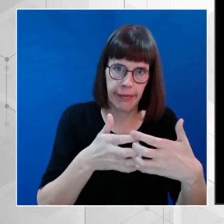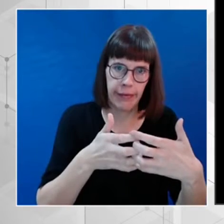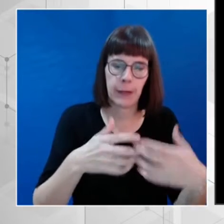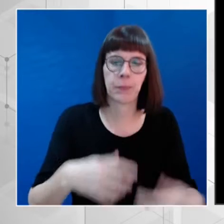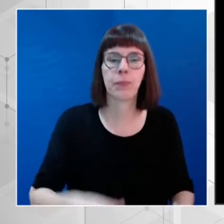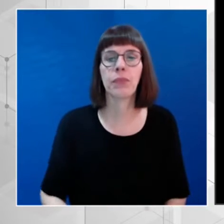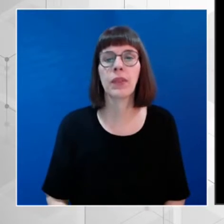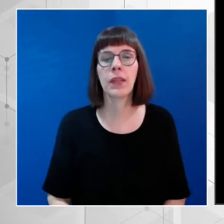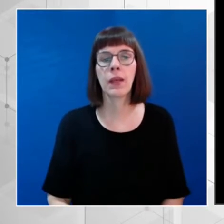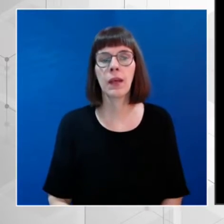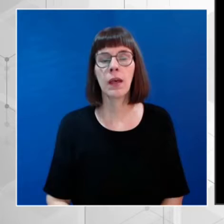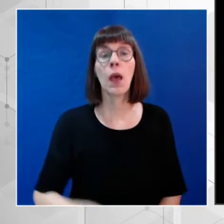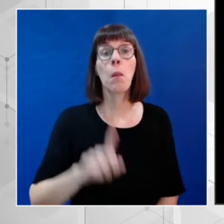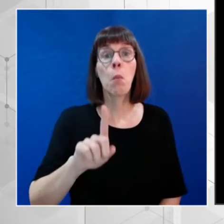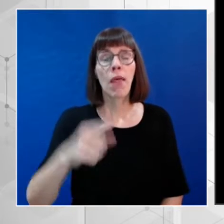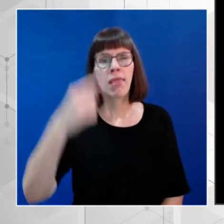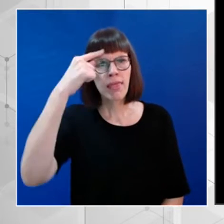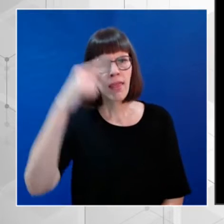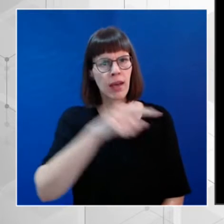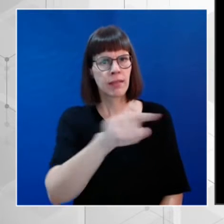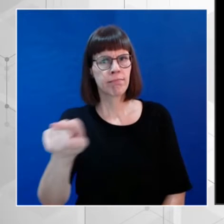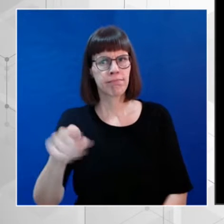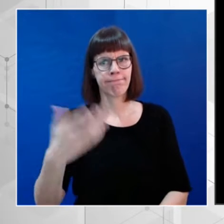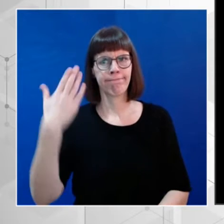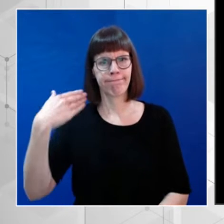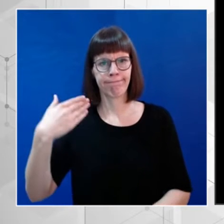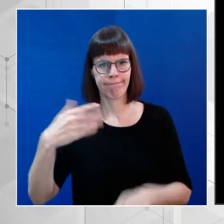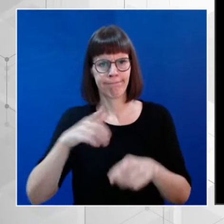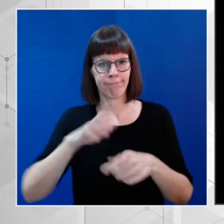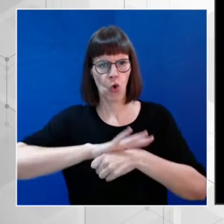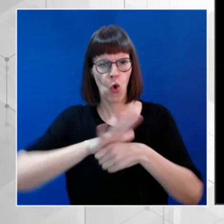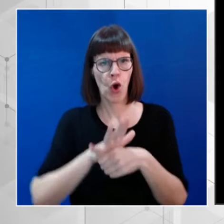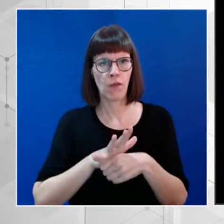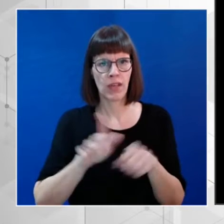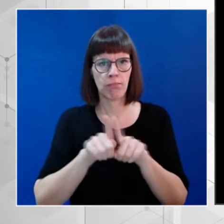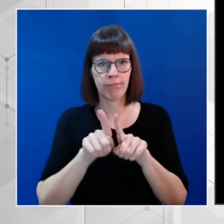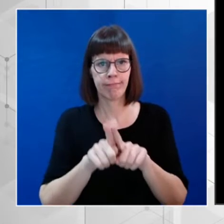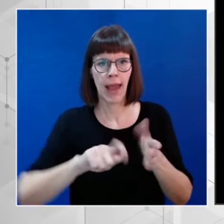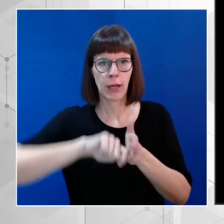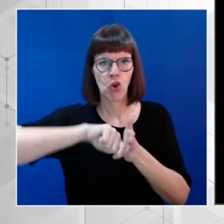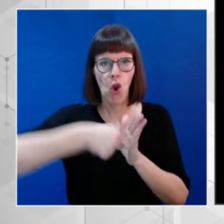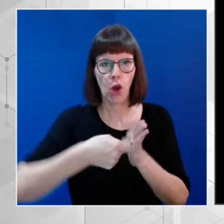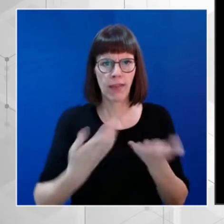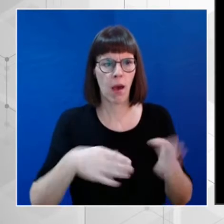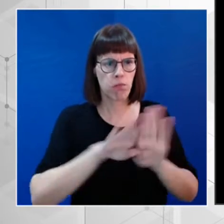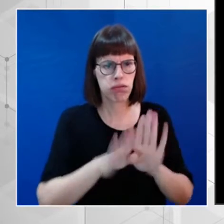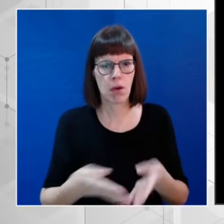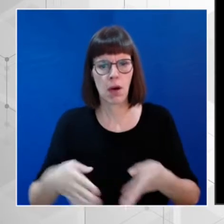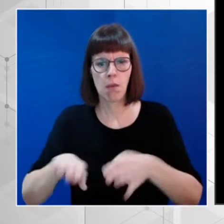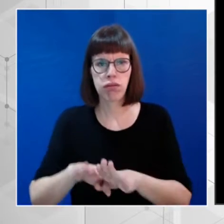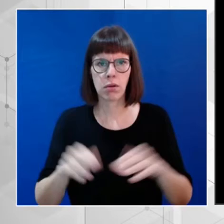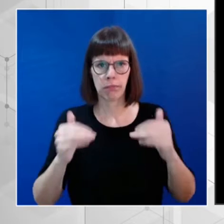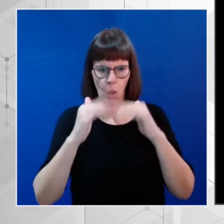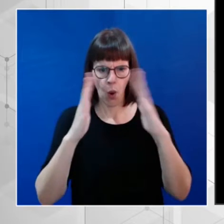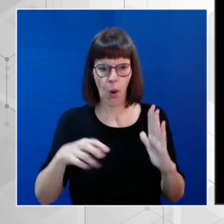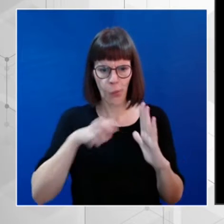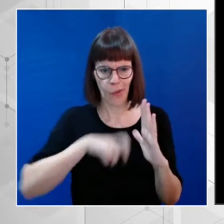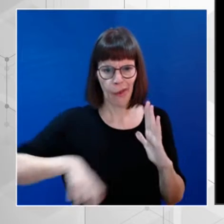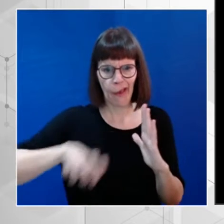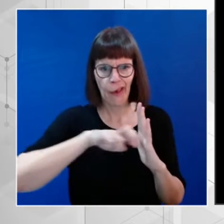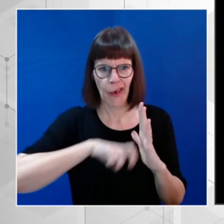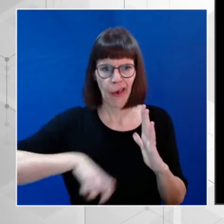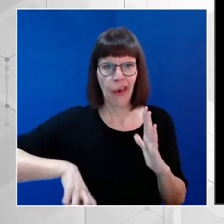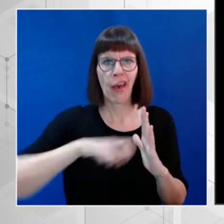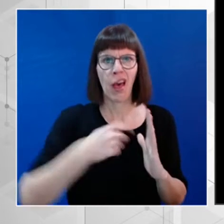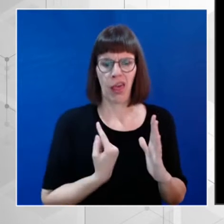consider the lockdowns and self-isolation due to the pandemic. A lot of people suddenly had to adapt to